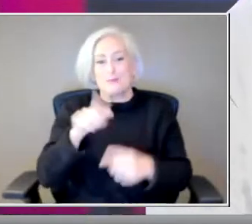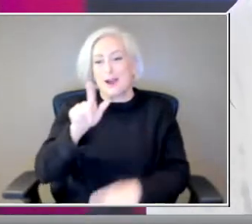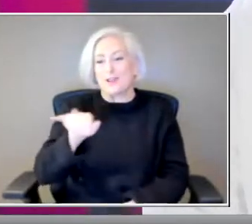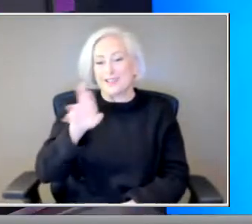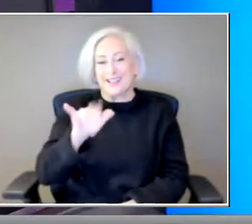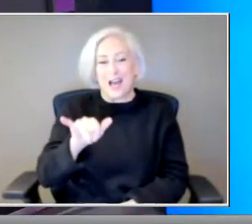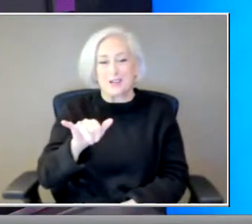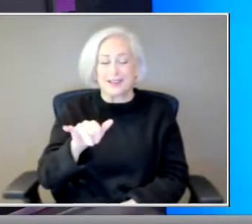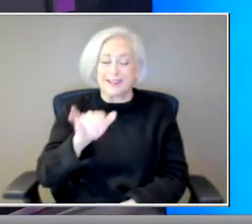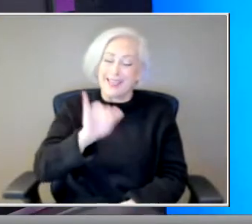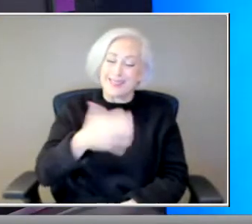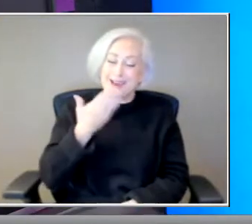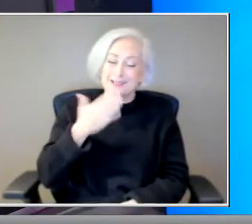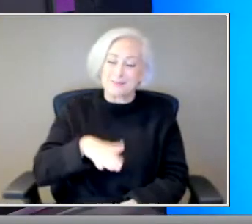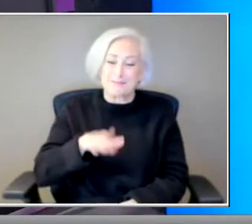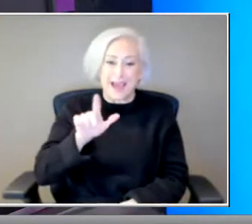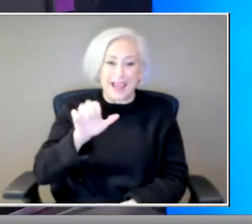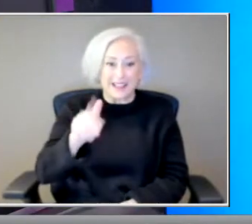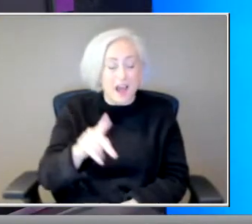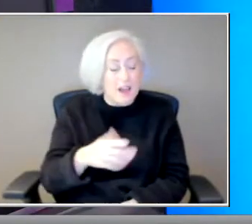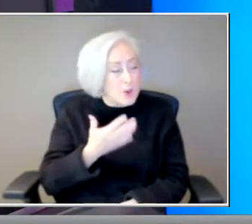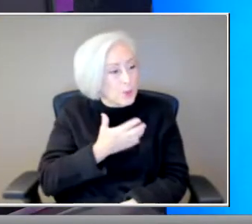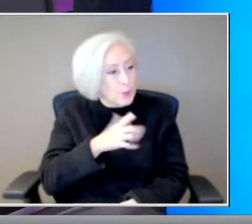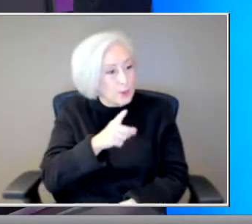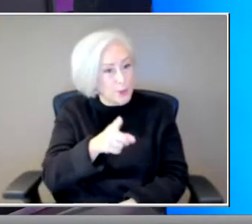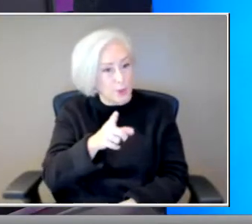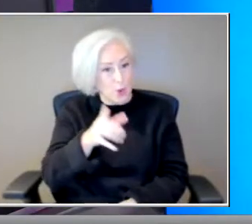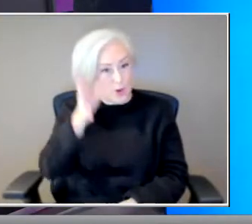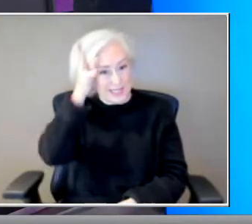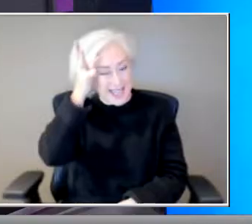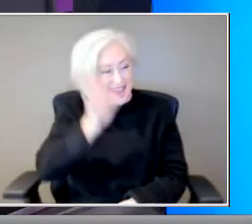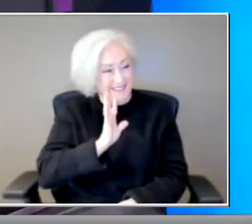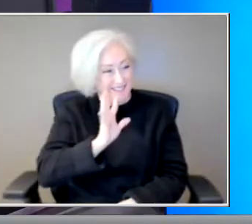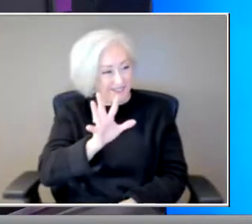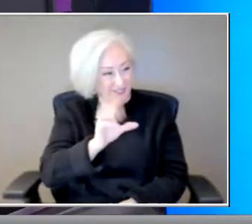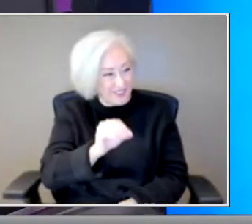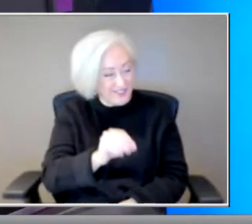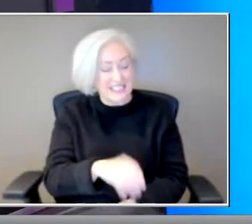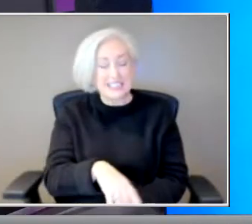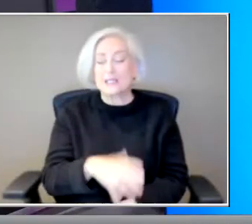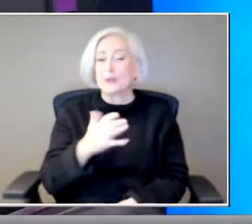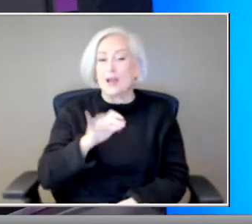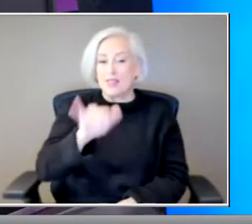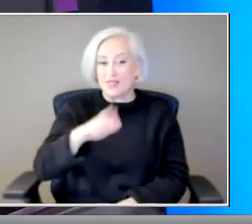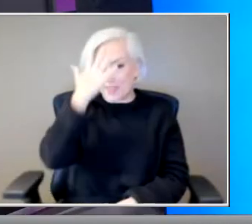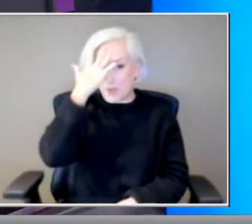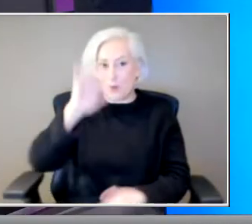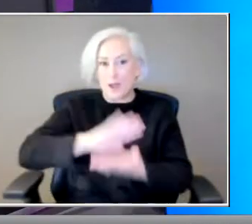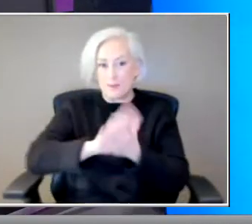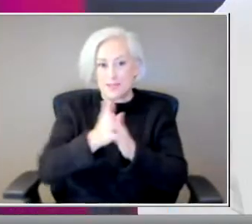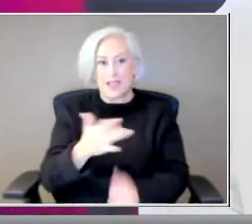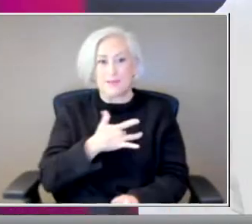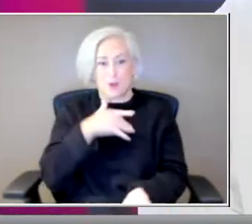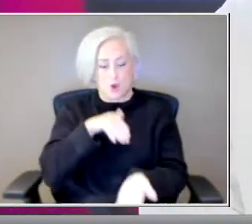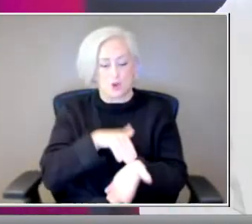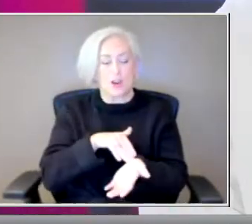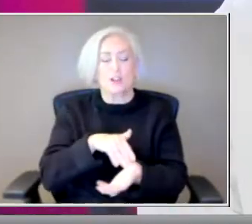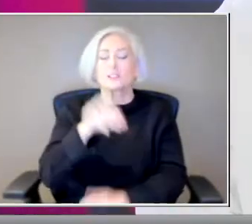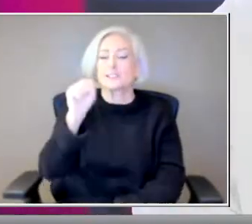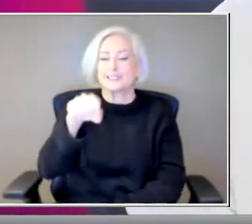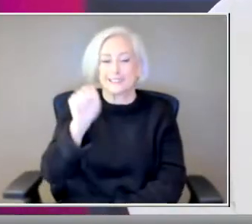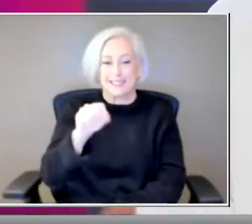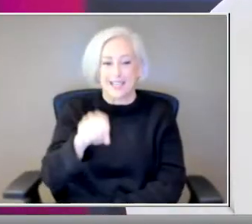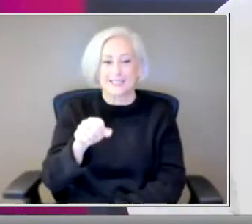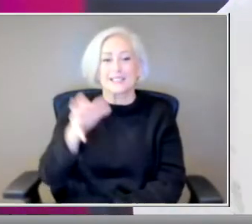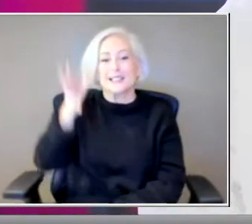so sorry, your dad was 51, that's so young. Yeah, 50? 50. Is that why you became a cardiologist? Yes. He died of heart disease, he